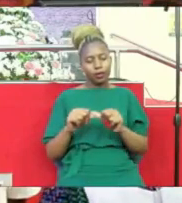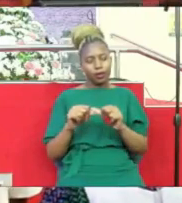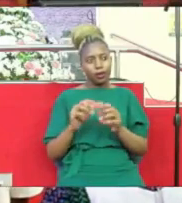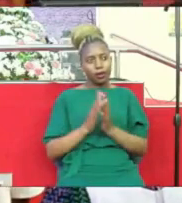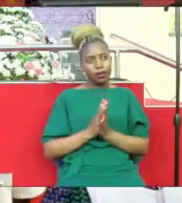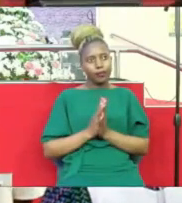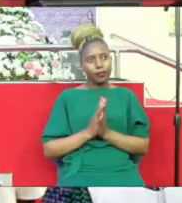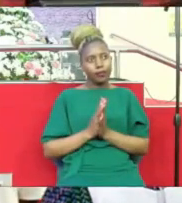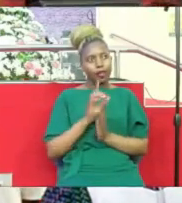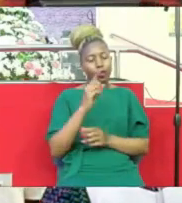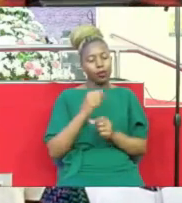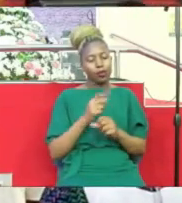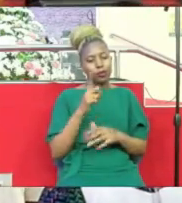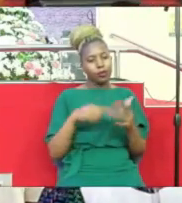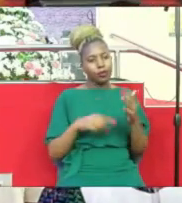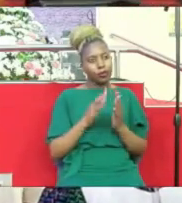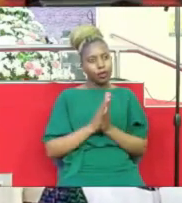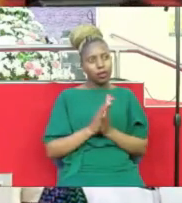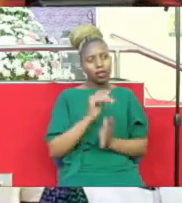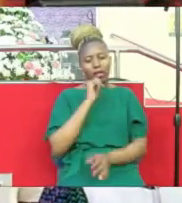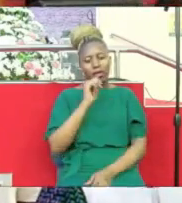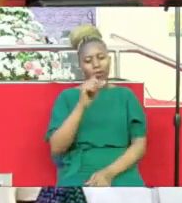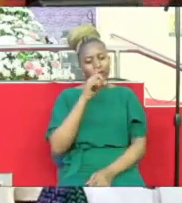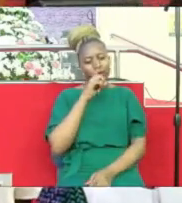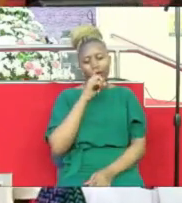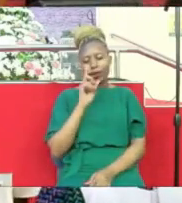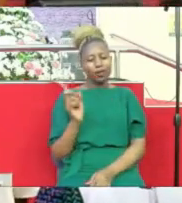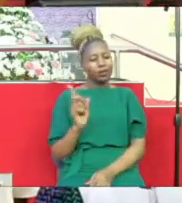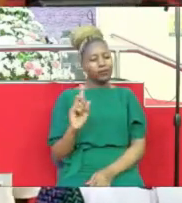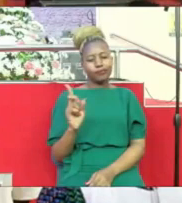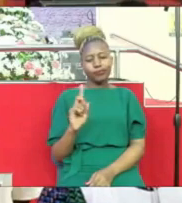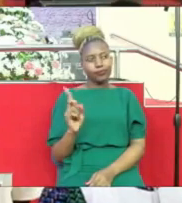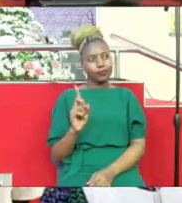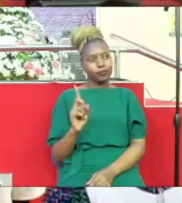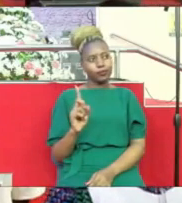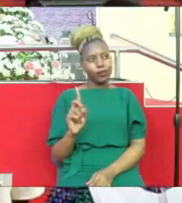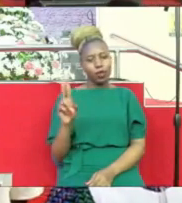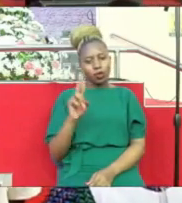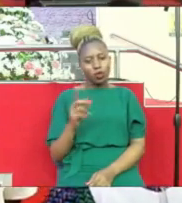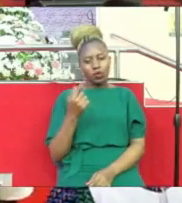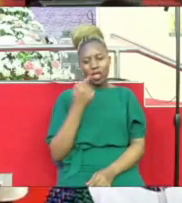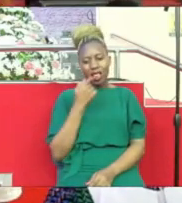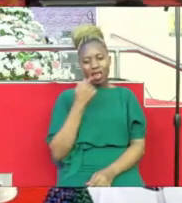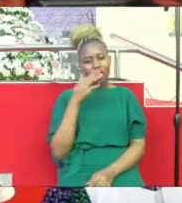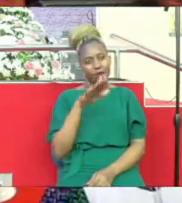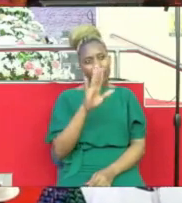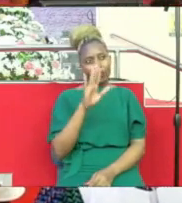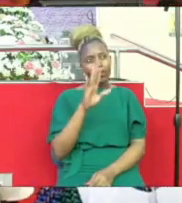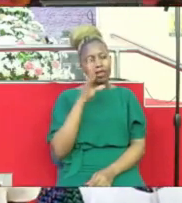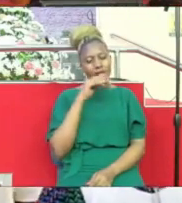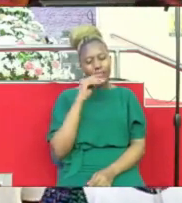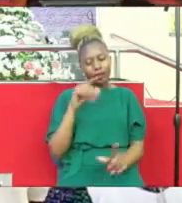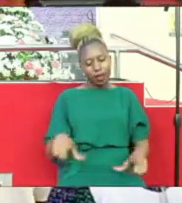Whatever you do, don't keep quiet. Loosen your tongue and speak